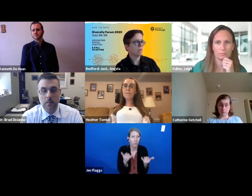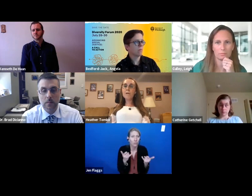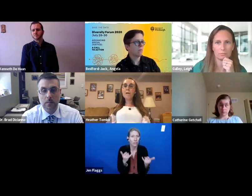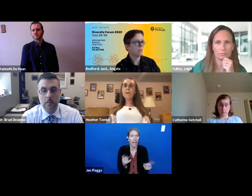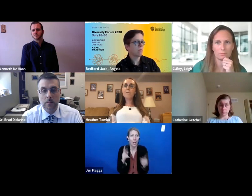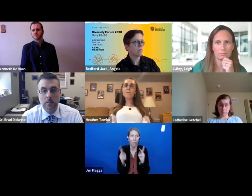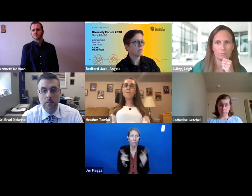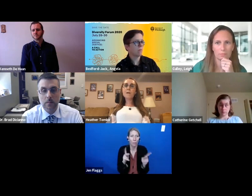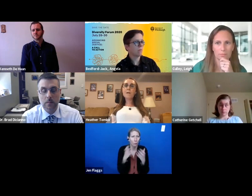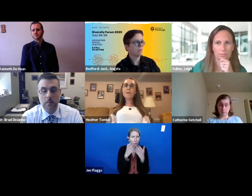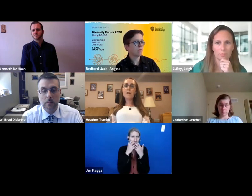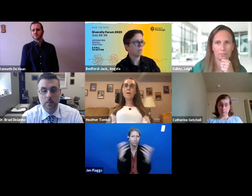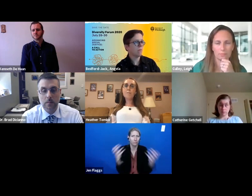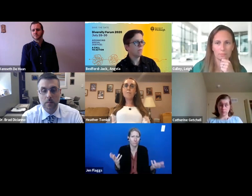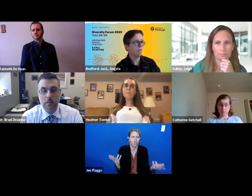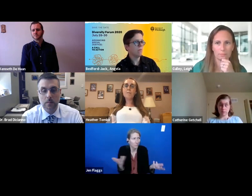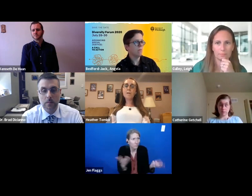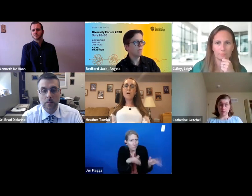outcry. And they